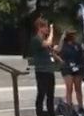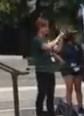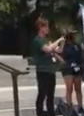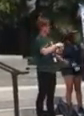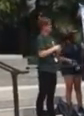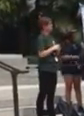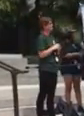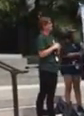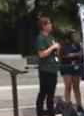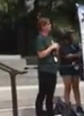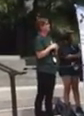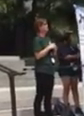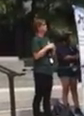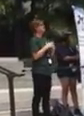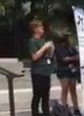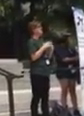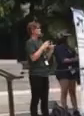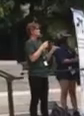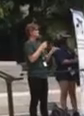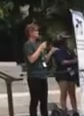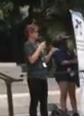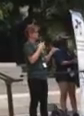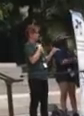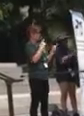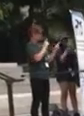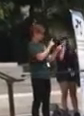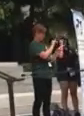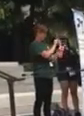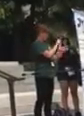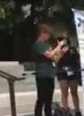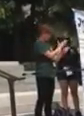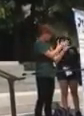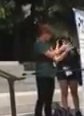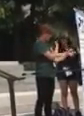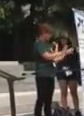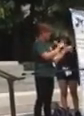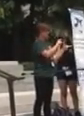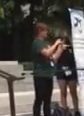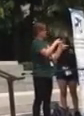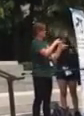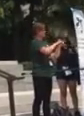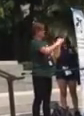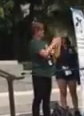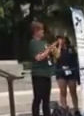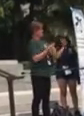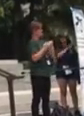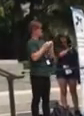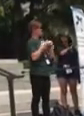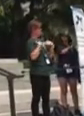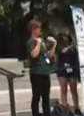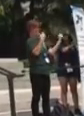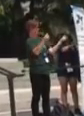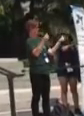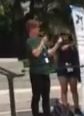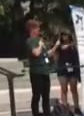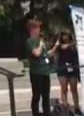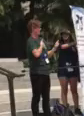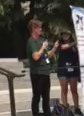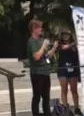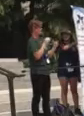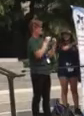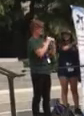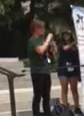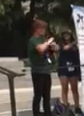Ever since I attended YLF, I became more confident in myself and more